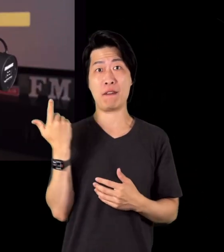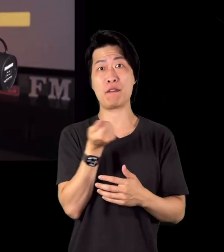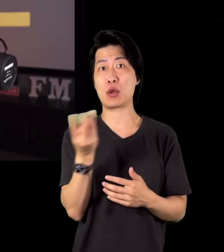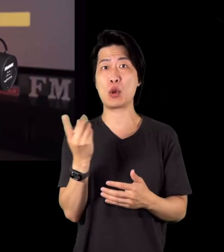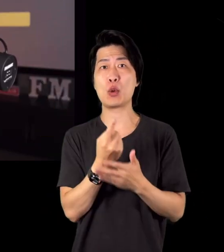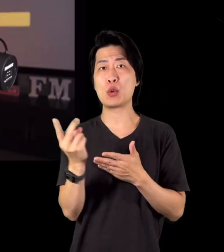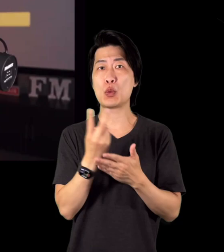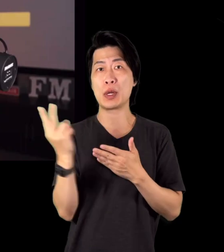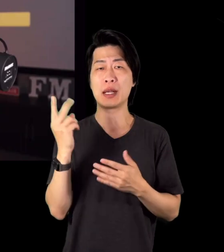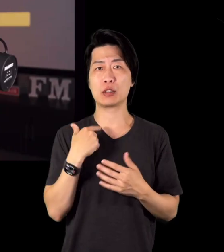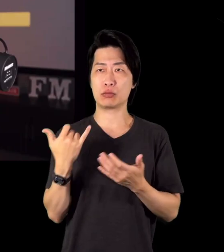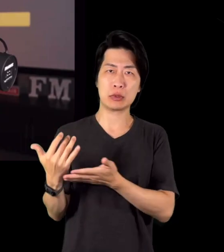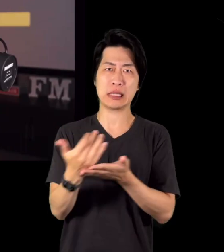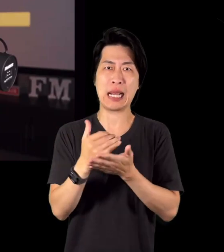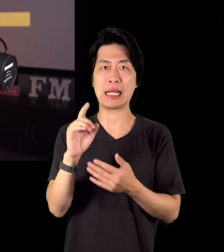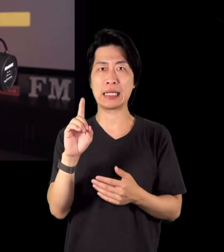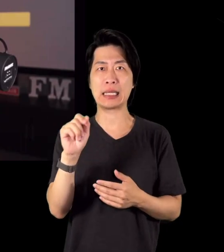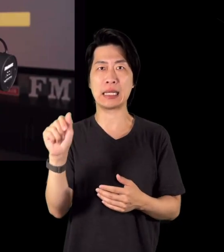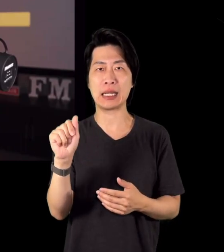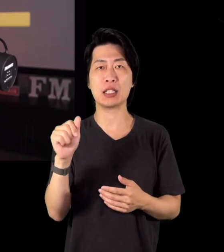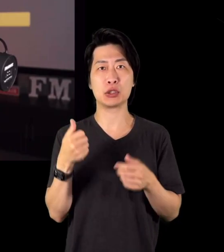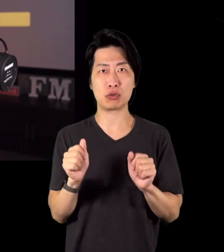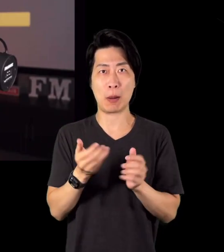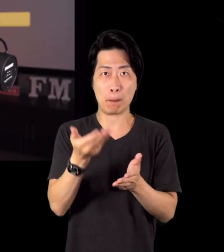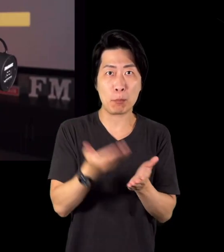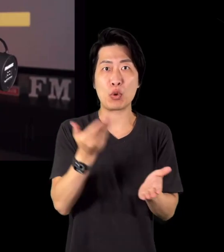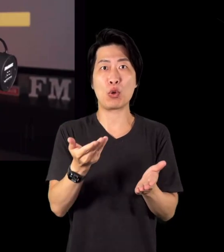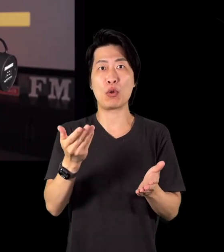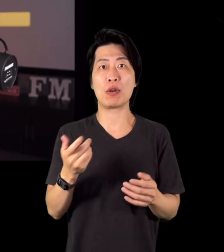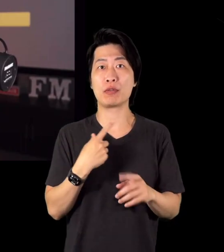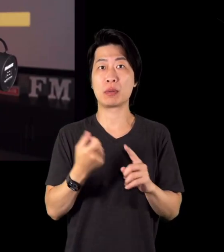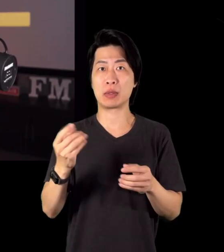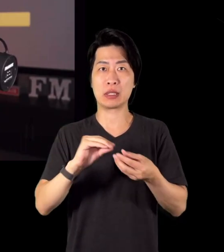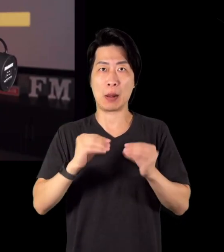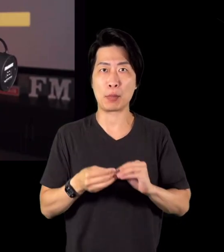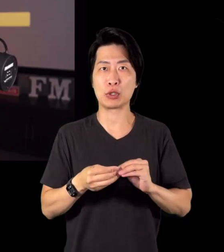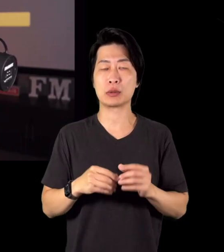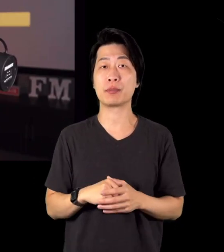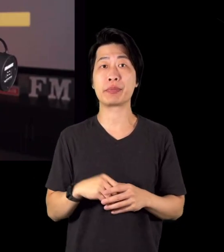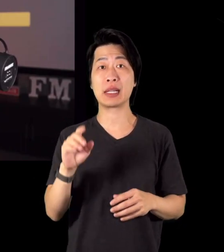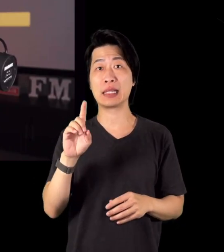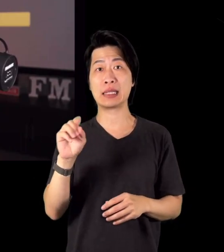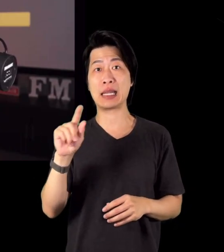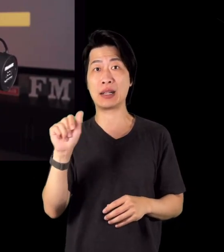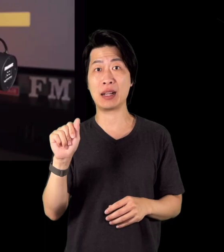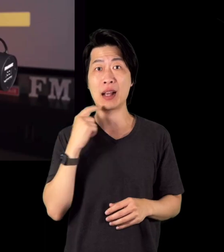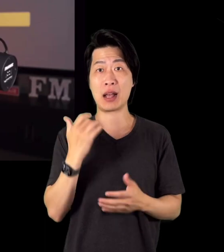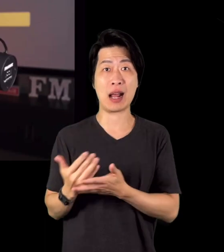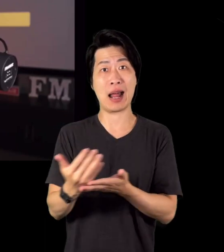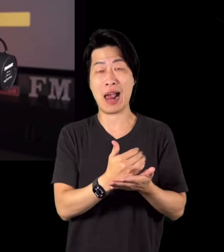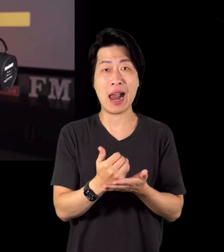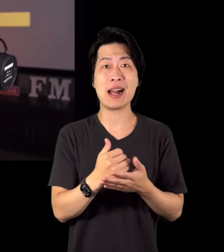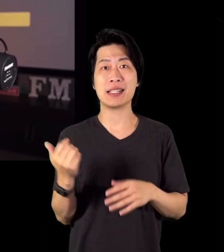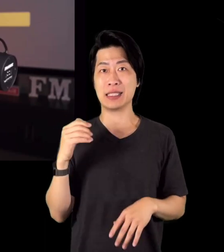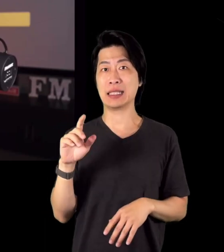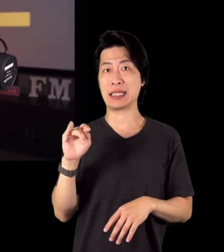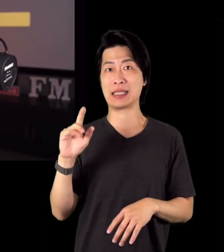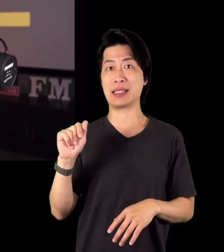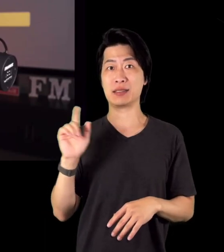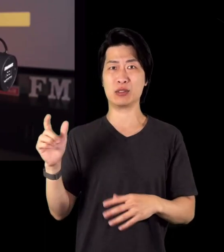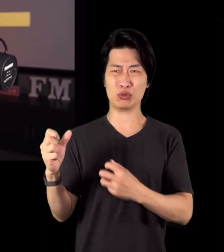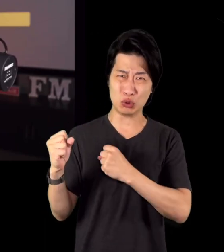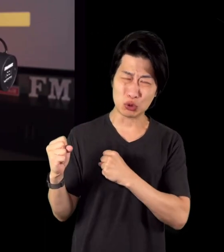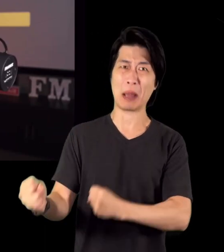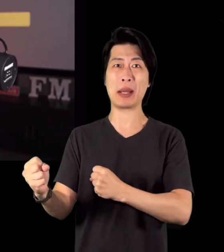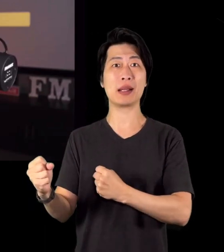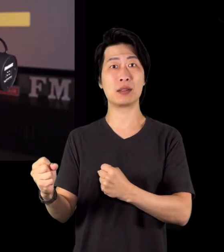few weeks, I've been trying to collect data that tries to prove this out from a numbers perspective. The data that I've collected shows that Tesla's dominance is